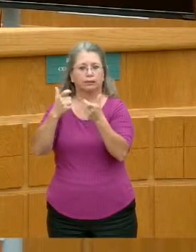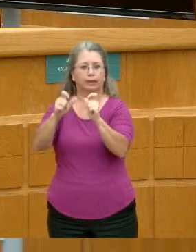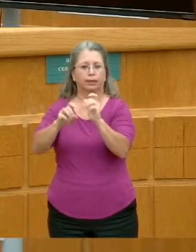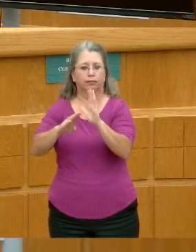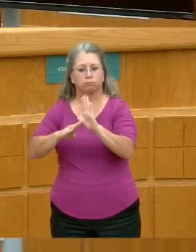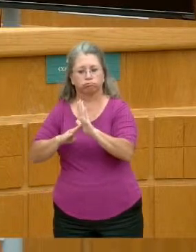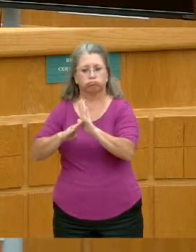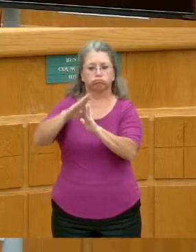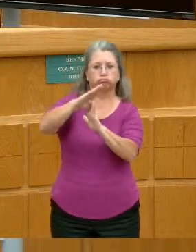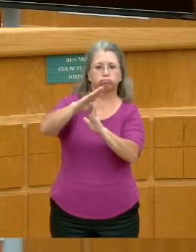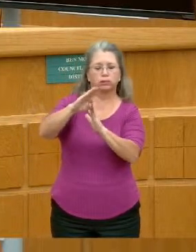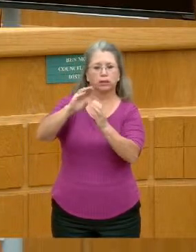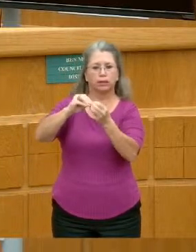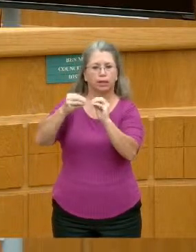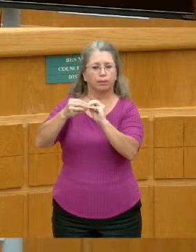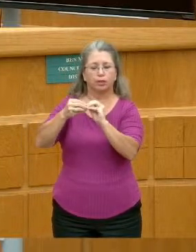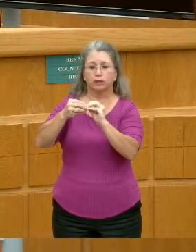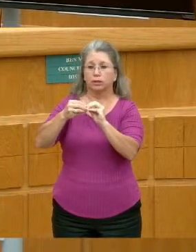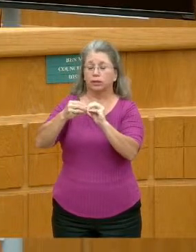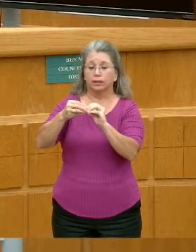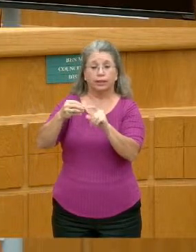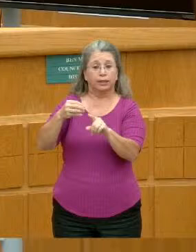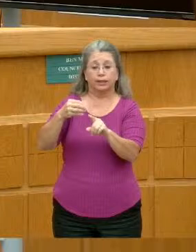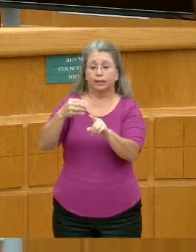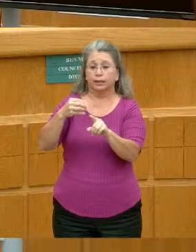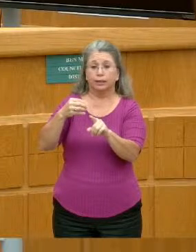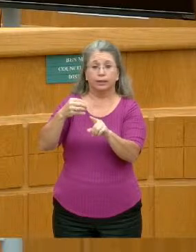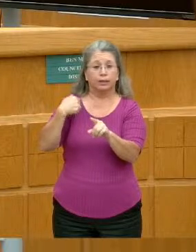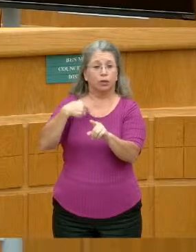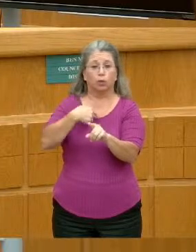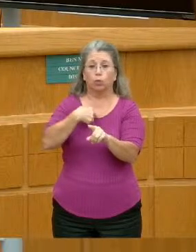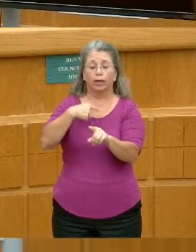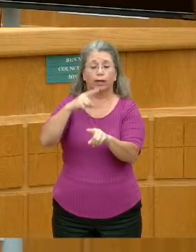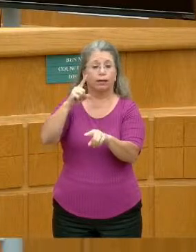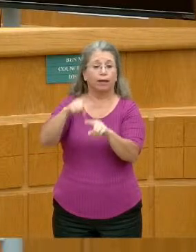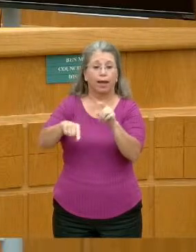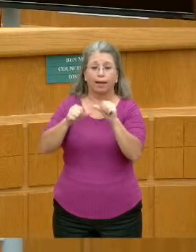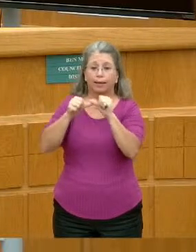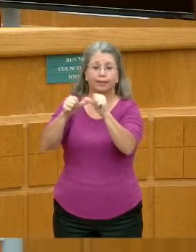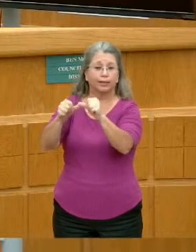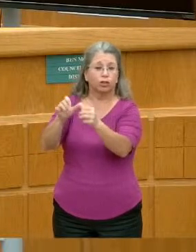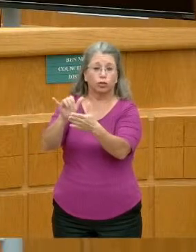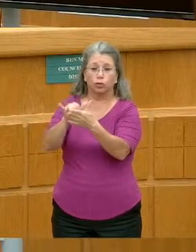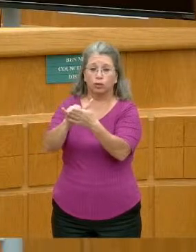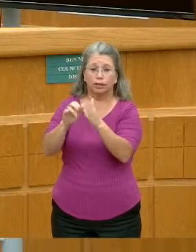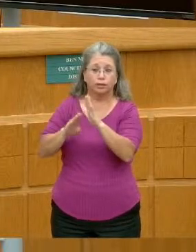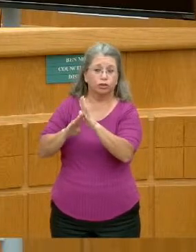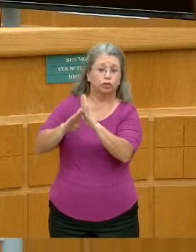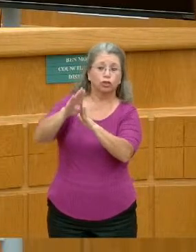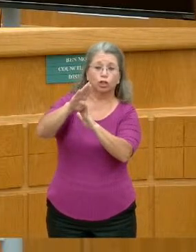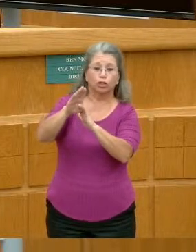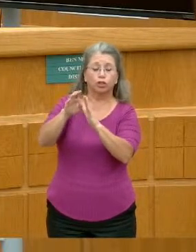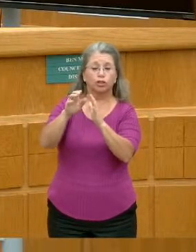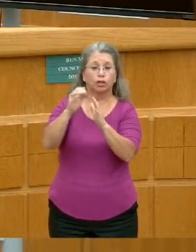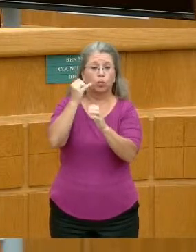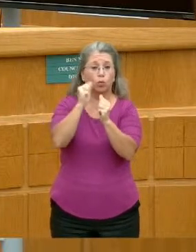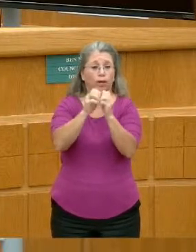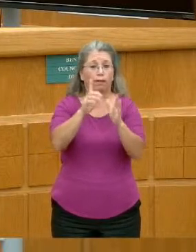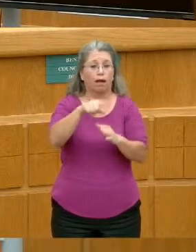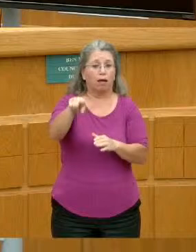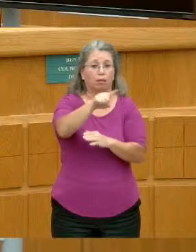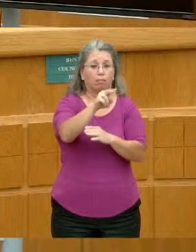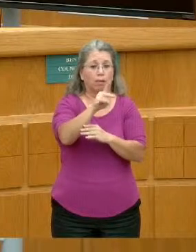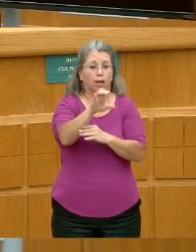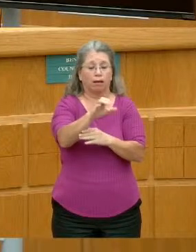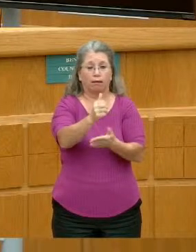that really is not sustainable if you, the public, can't help us out. We are really grateful to